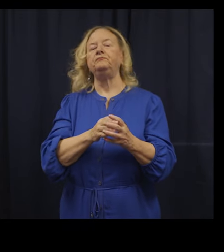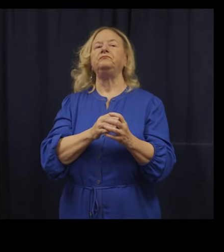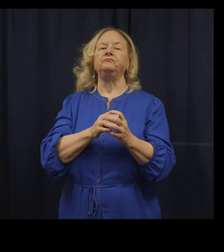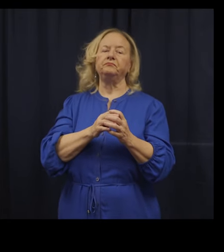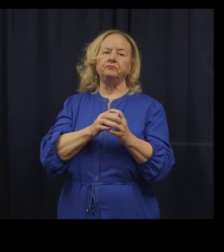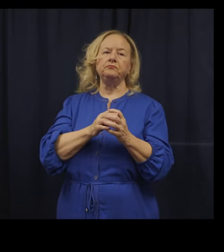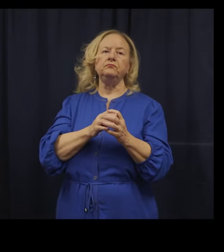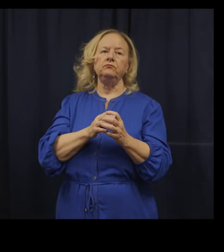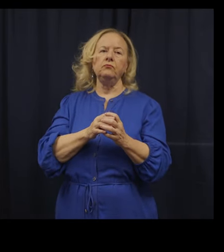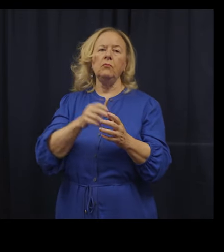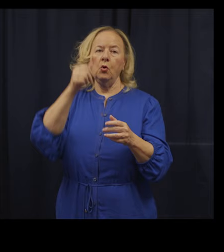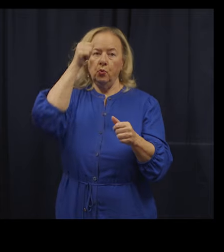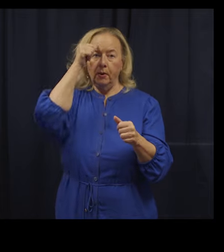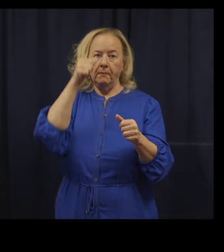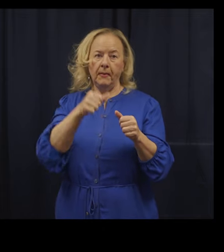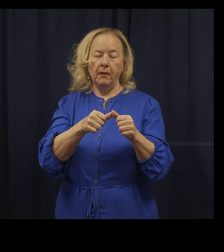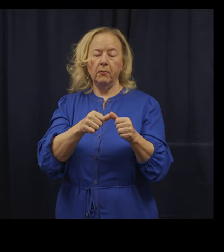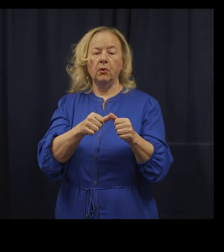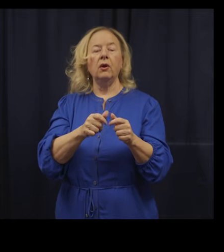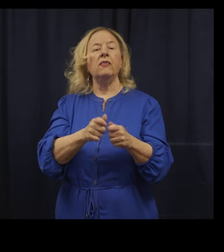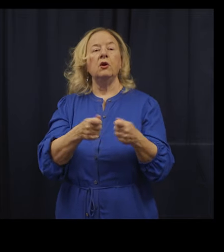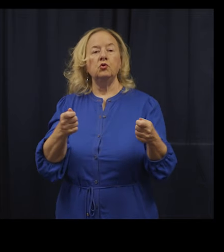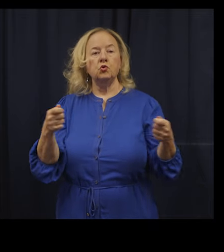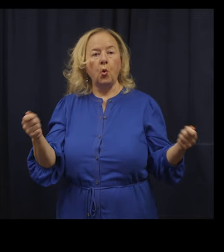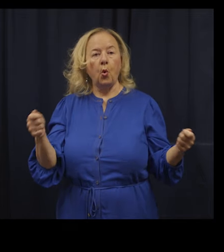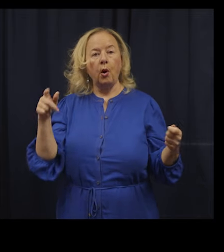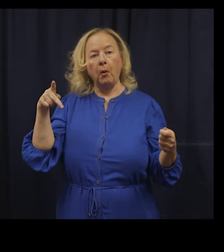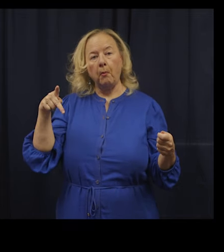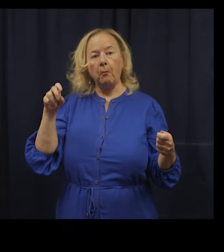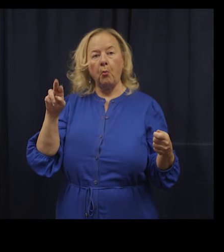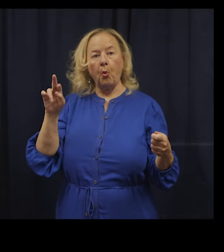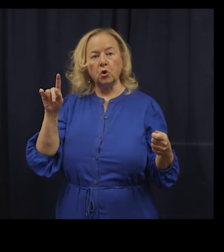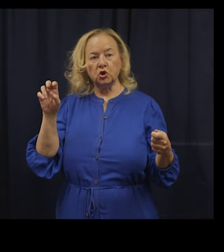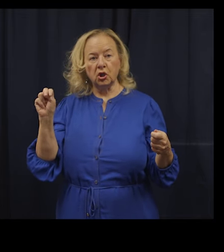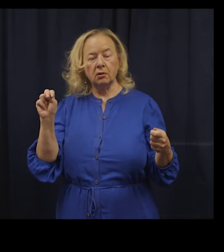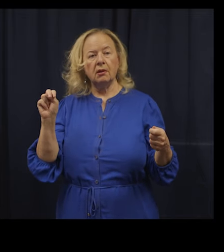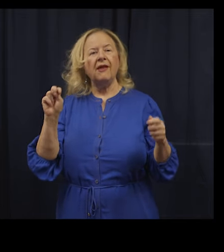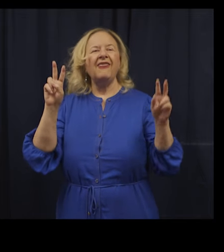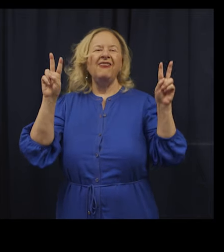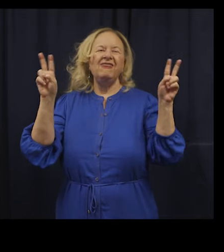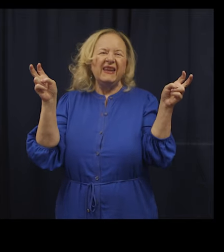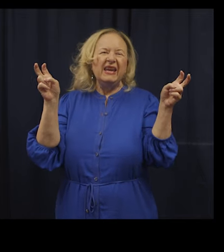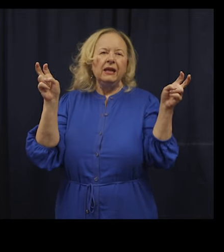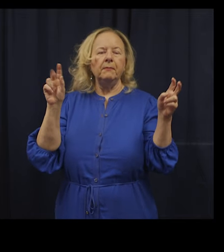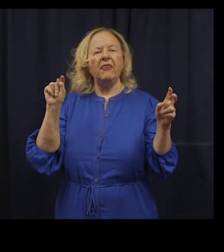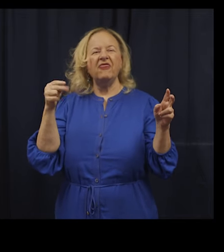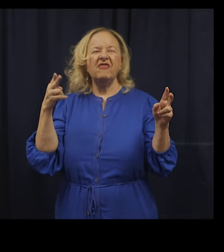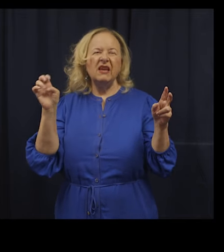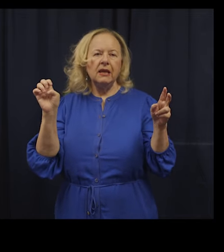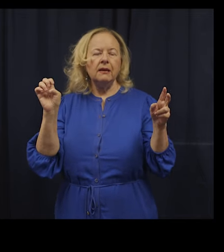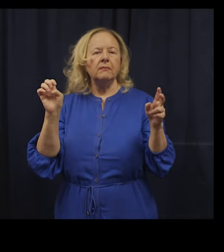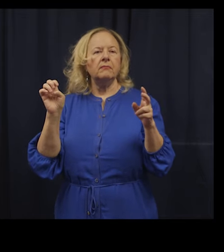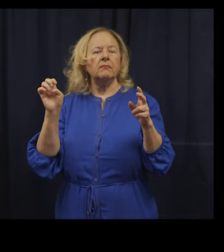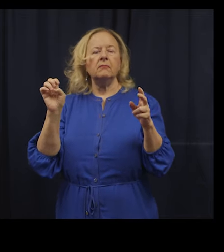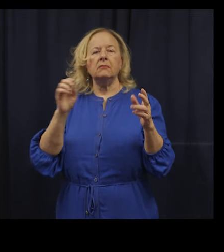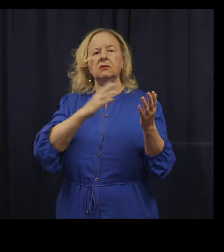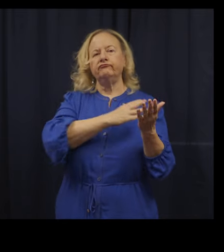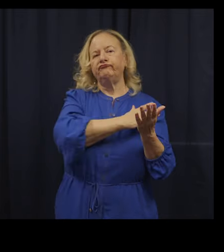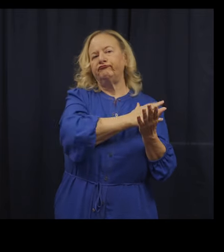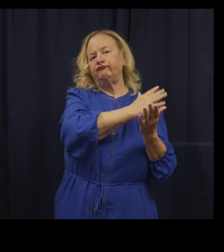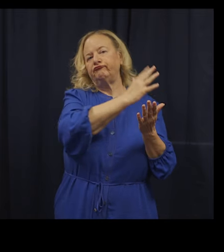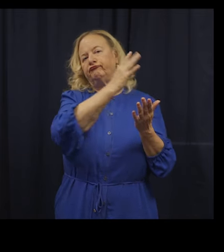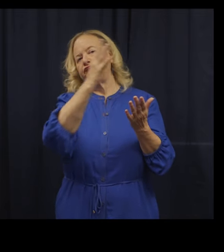remember that whatever the name of the Torah portion is, the theme usually goes throughout the whole Torah portion. Well, in